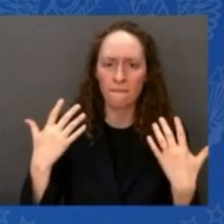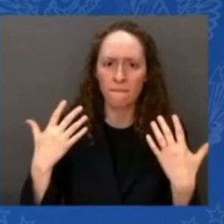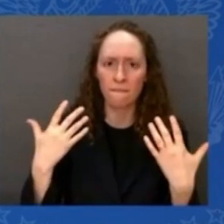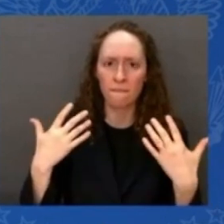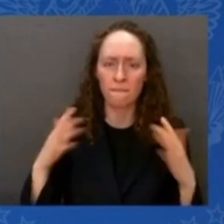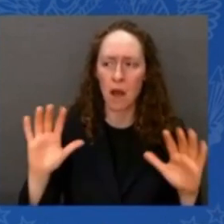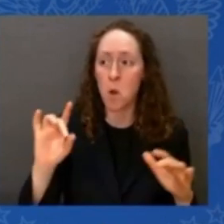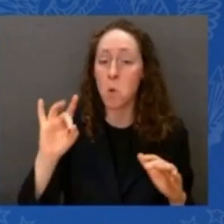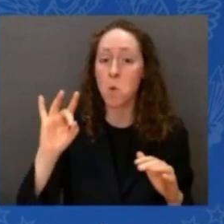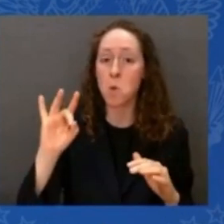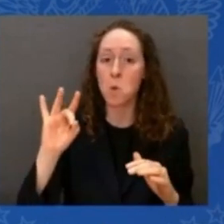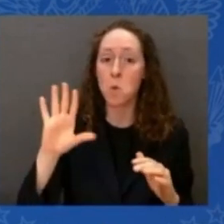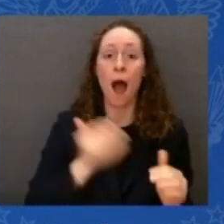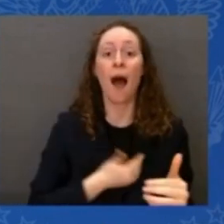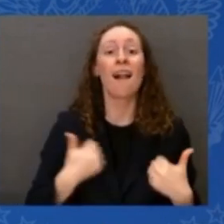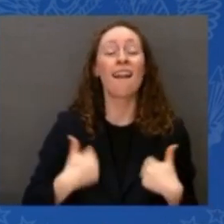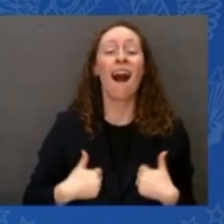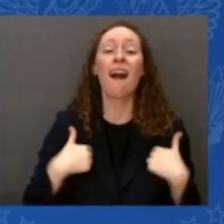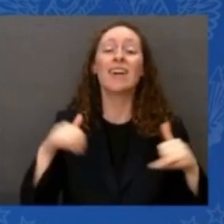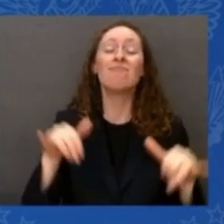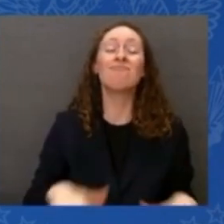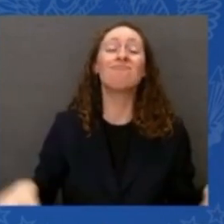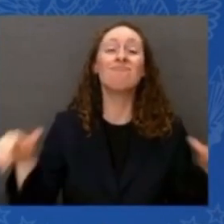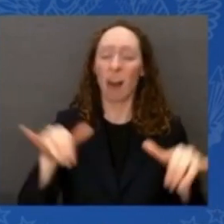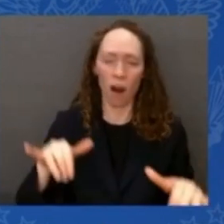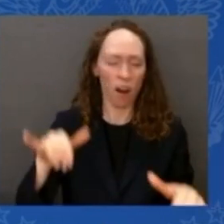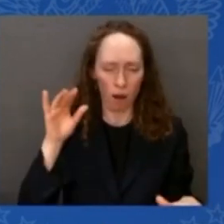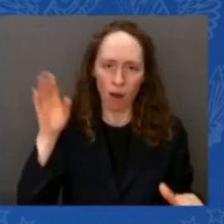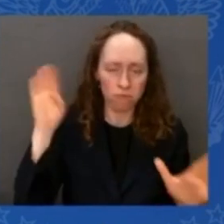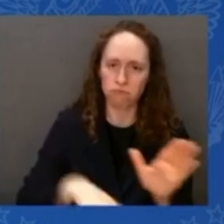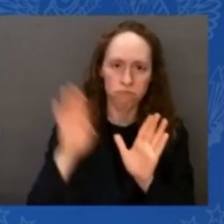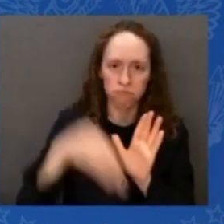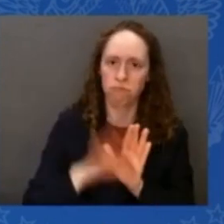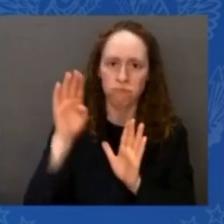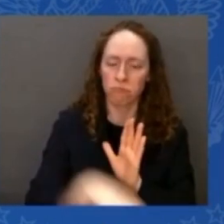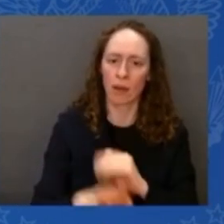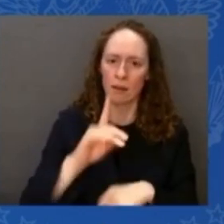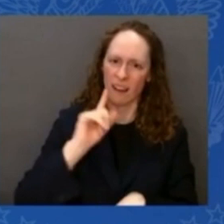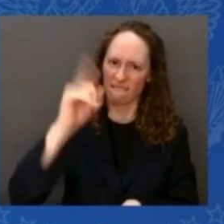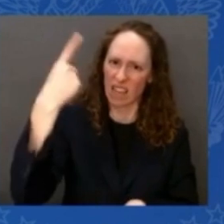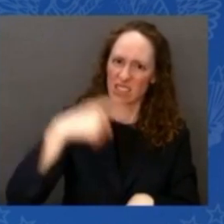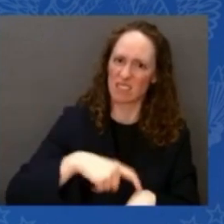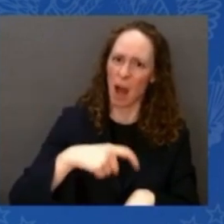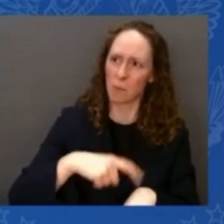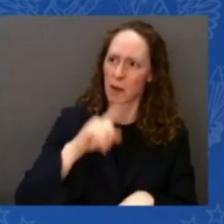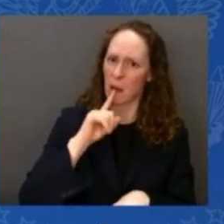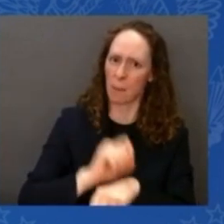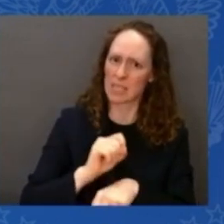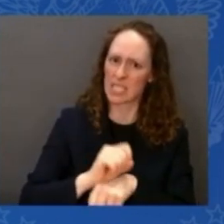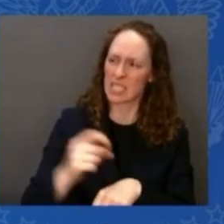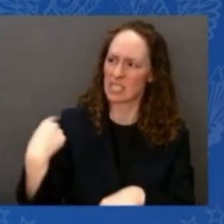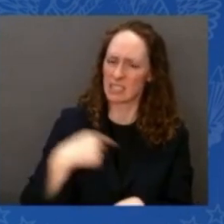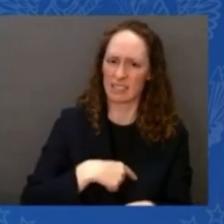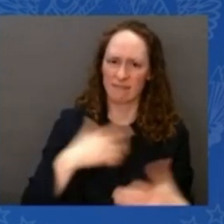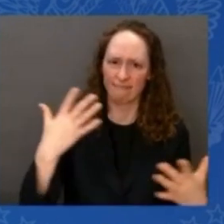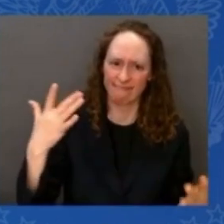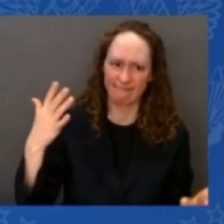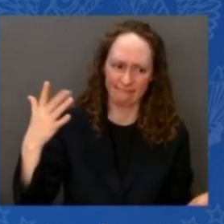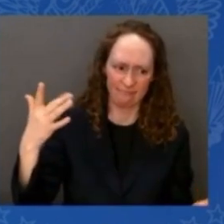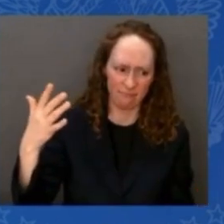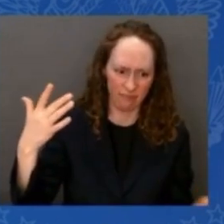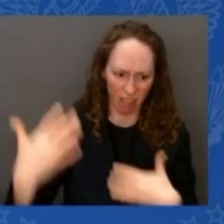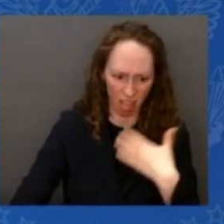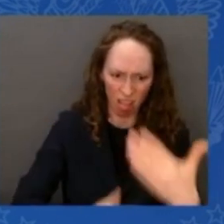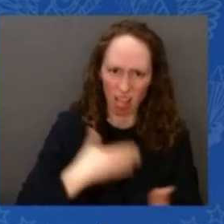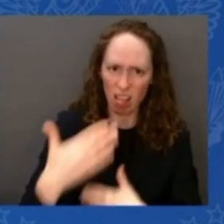would say ditch, of our family's history with medical care. So the good news is that it was COBRA,